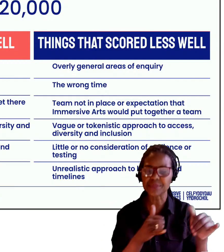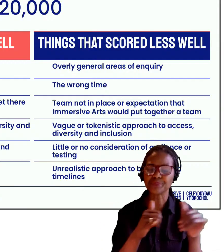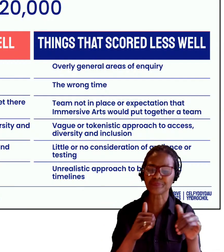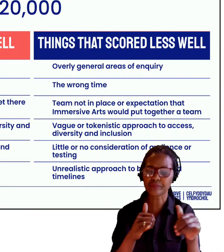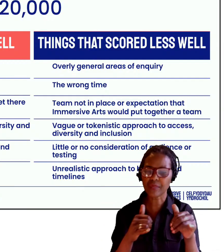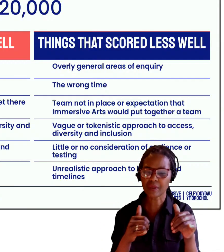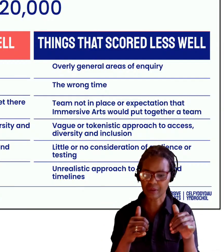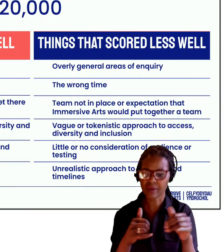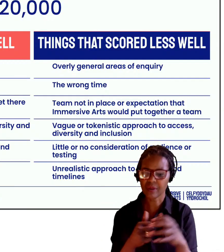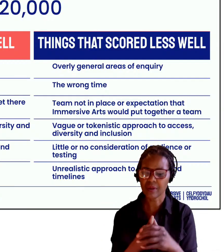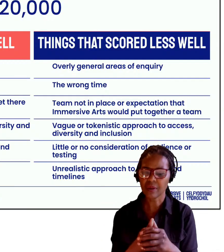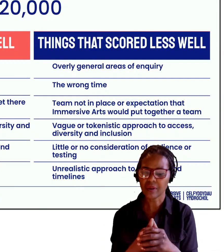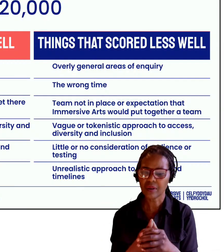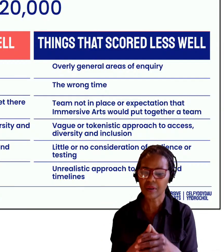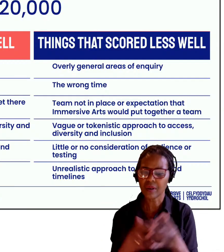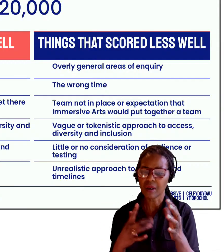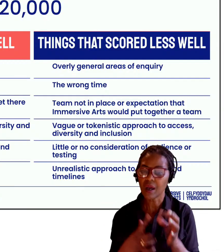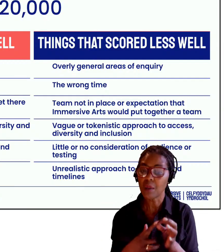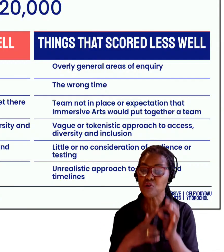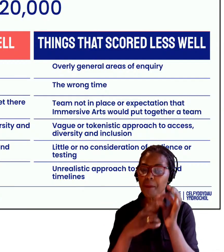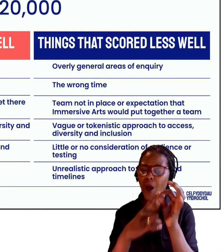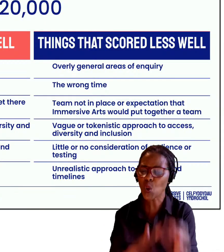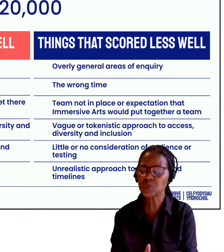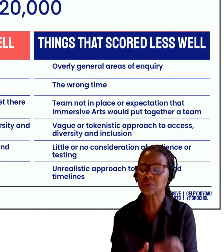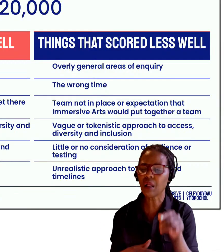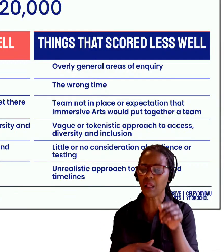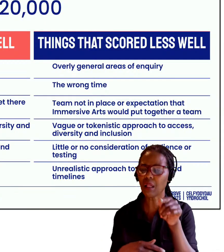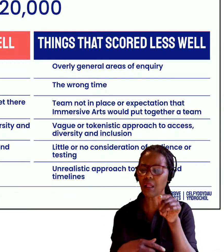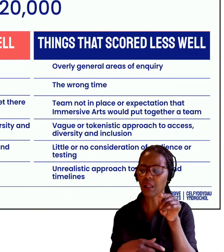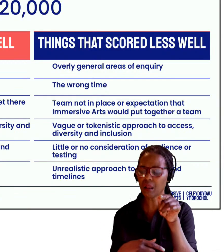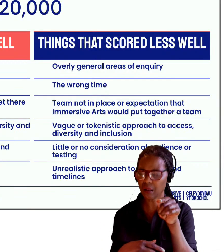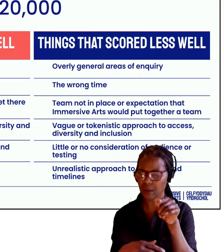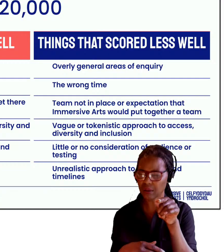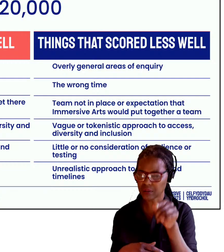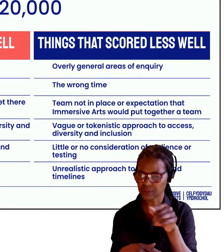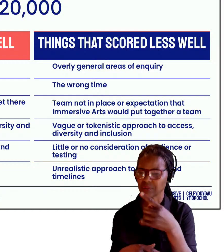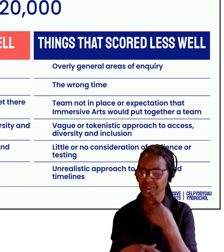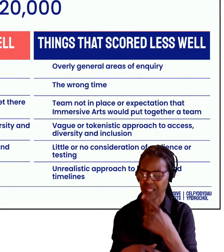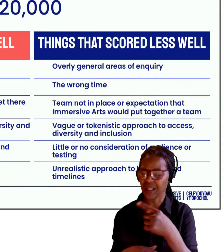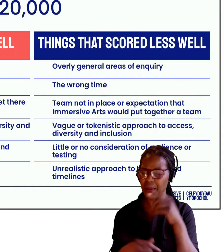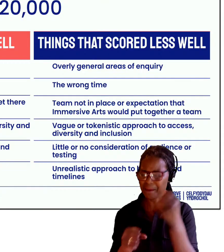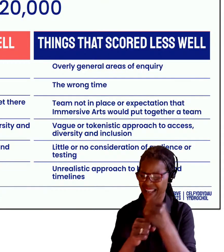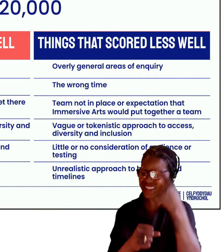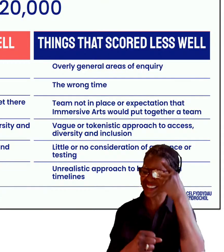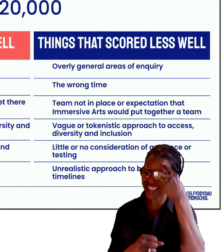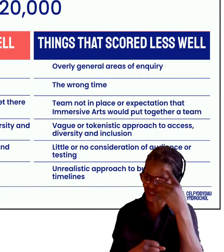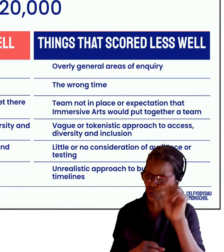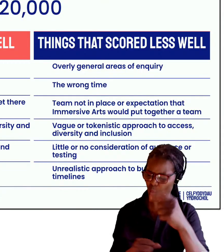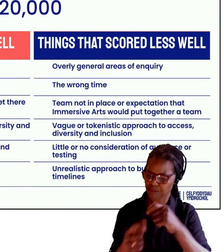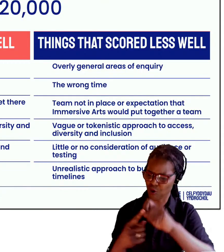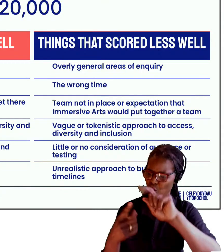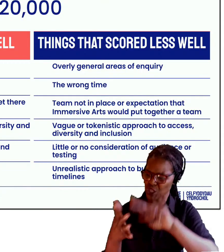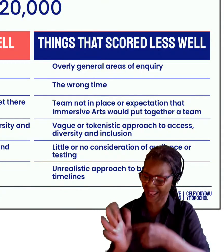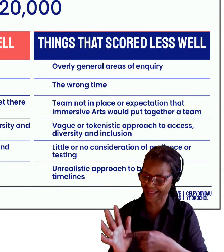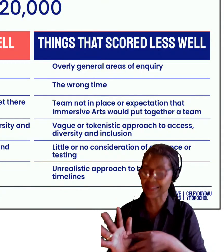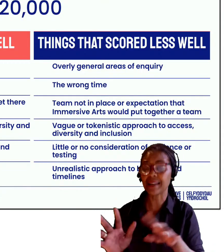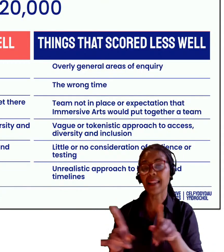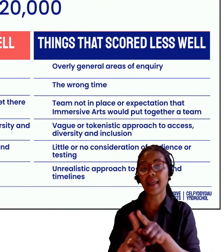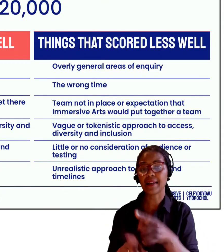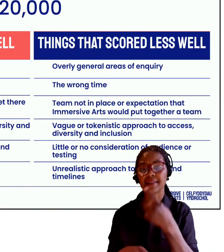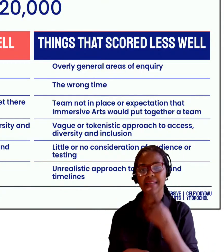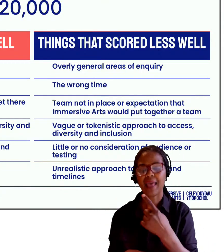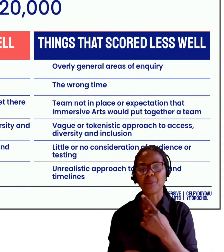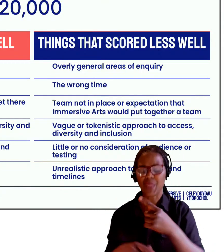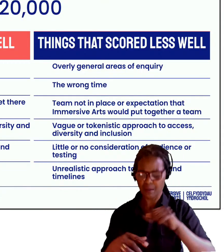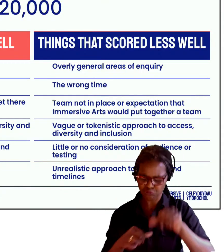to testing with audiences that made sense for their project. They outlined a process and an ambition for testing that was feasible and